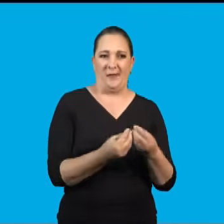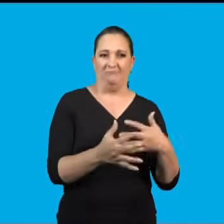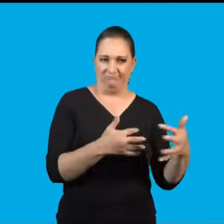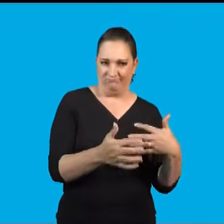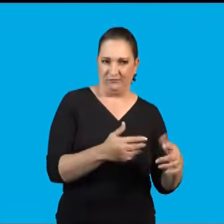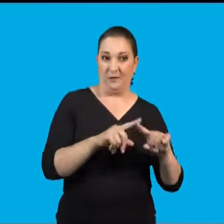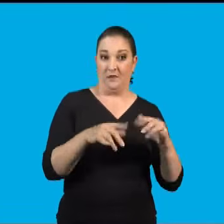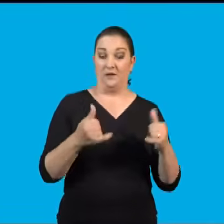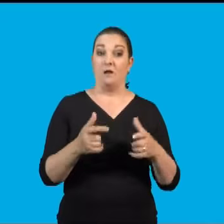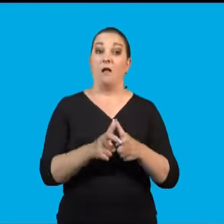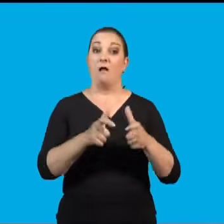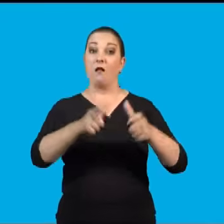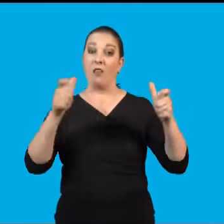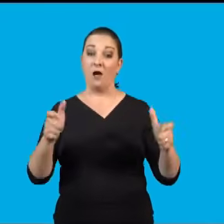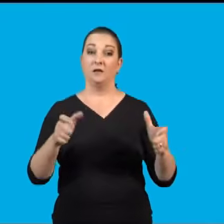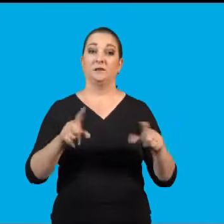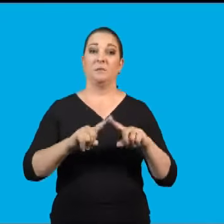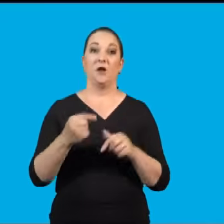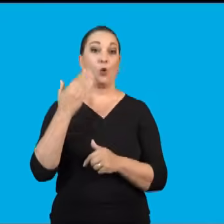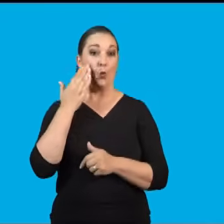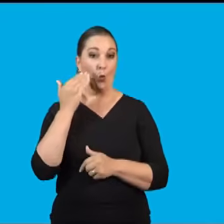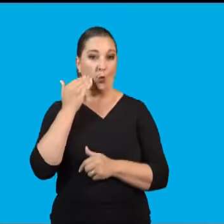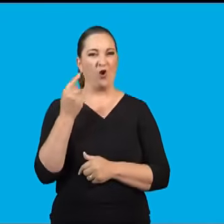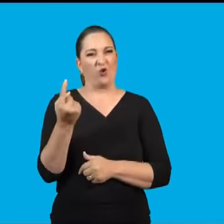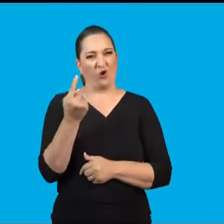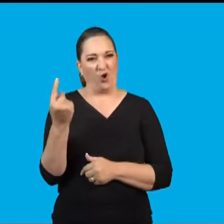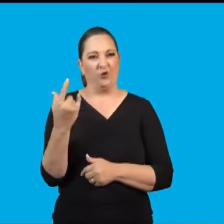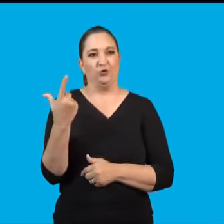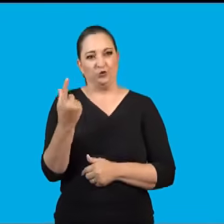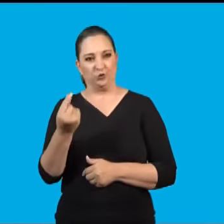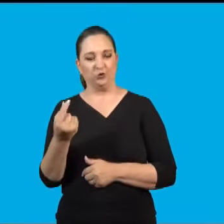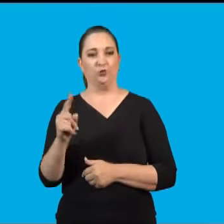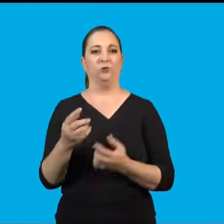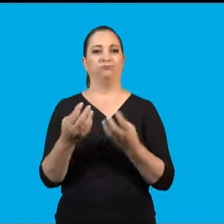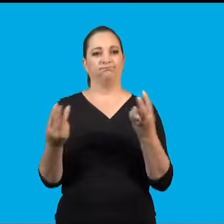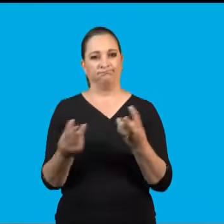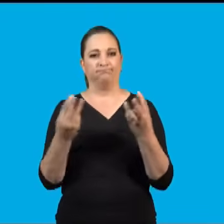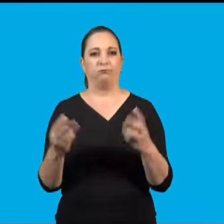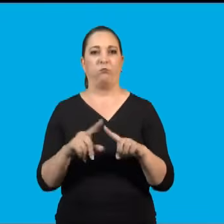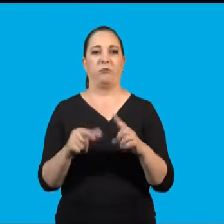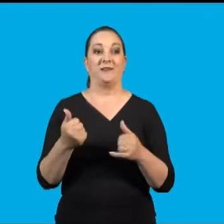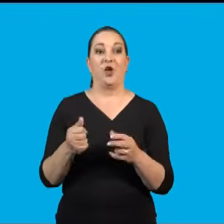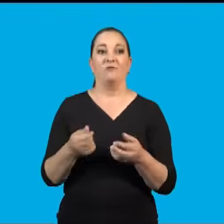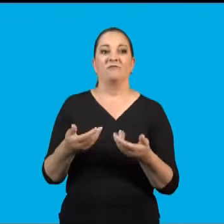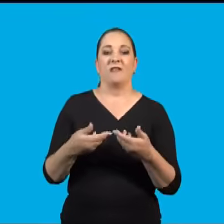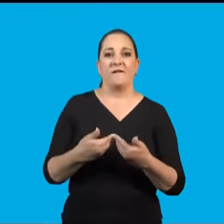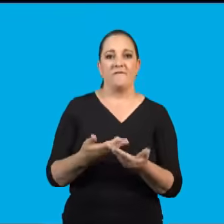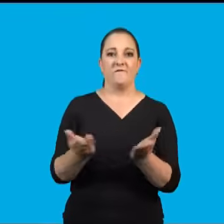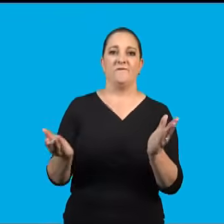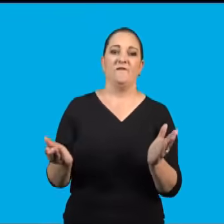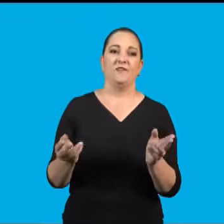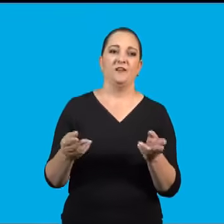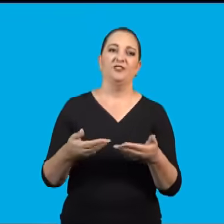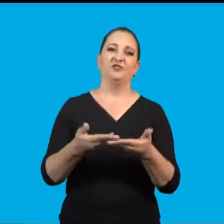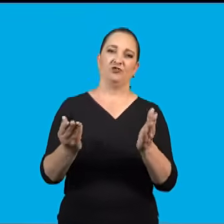larger, whites-only House of Assembly would deal with both white issues and the nation's general affairs. So